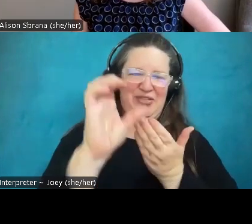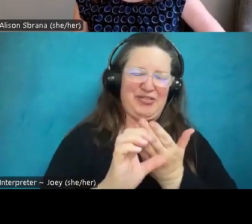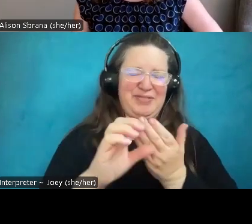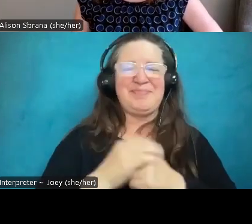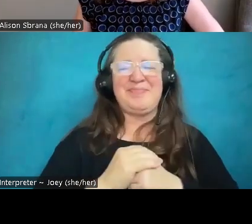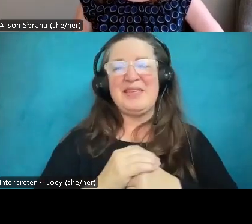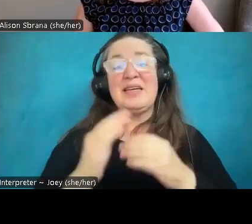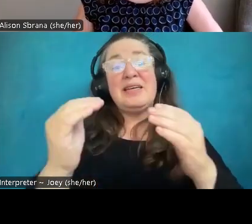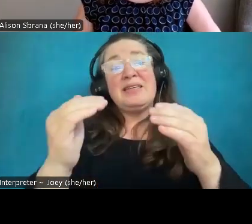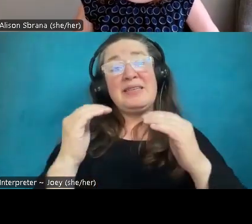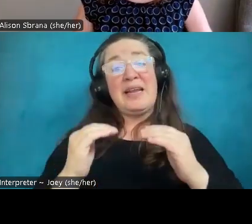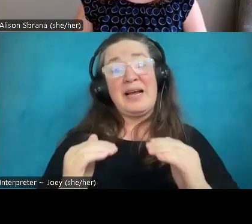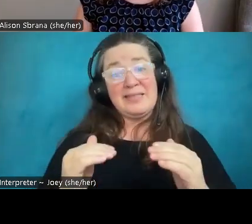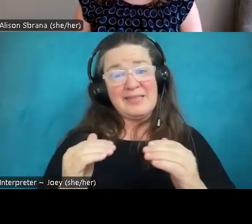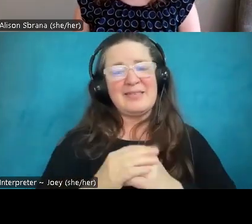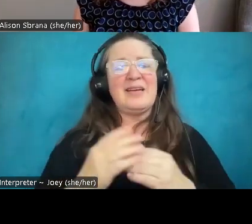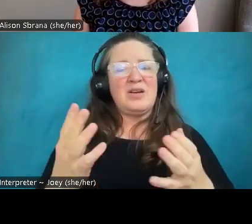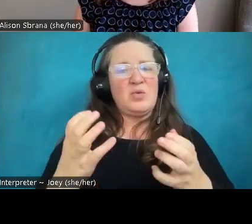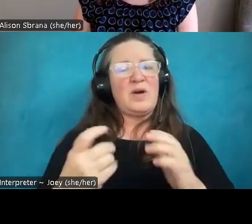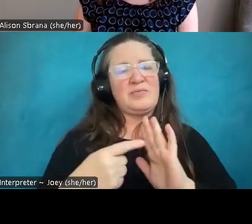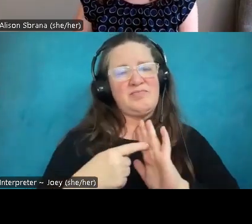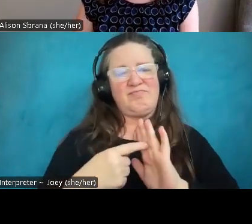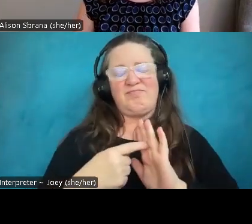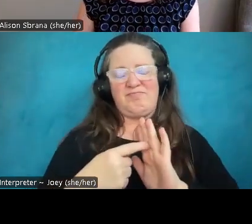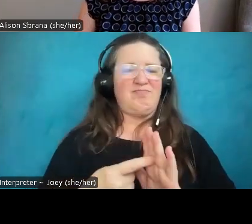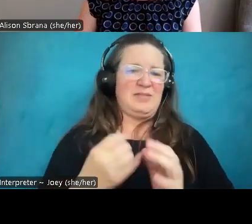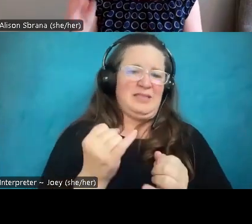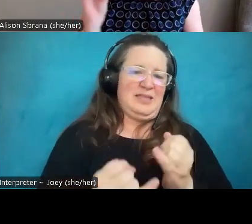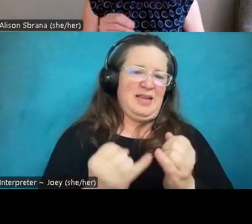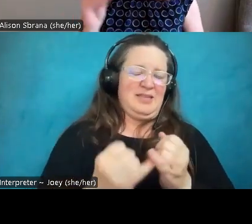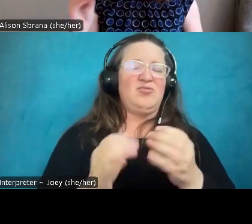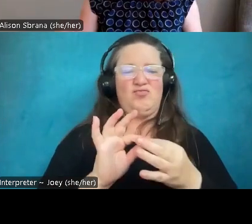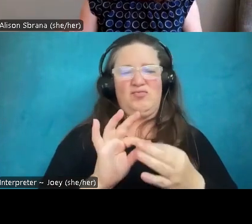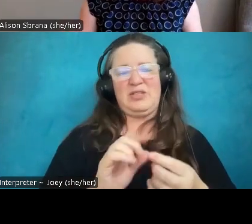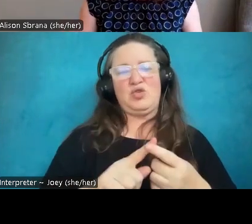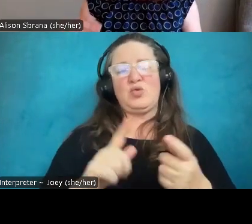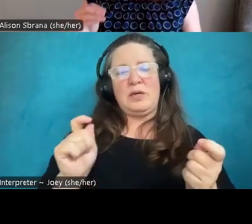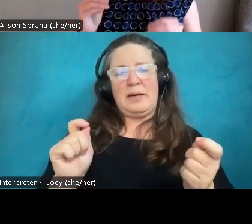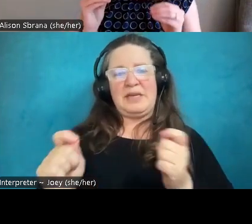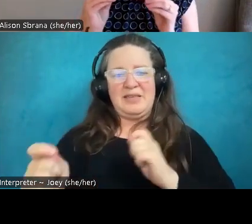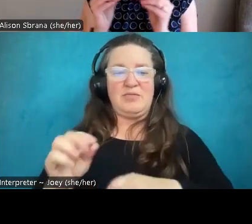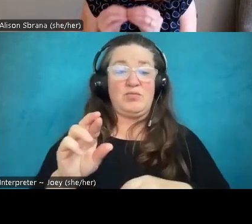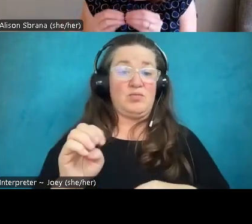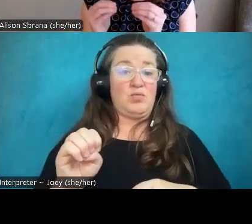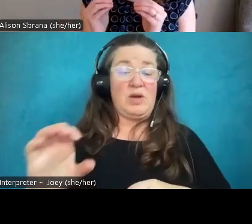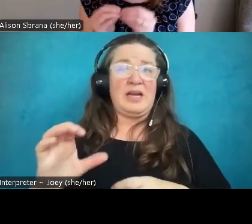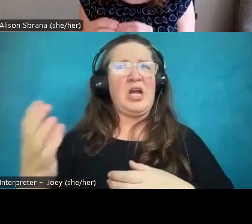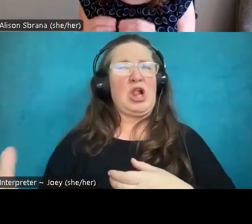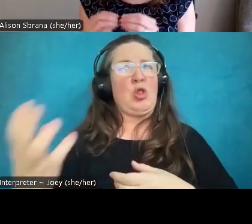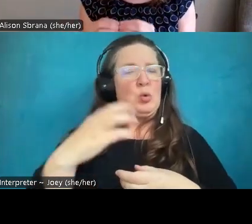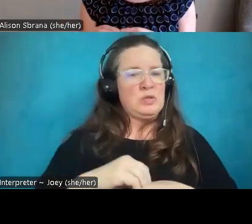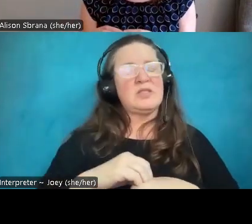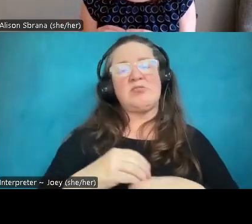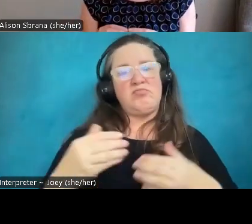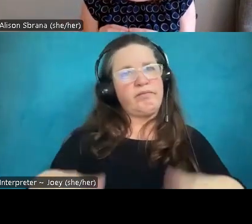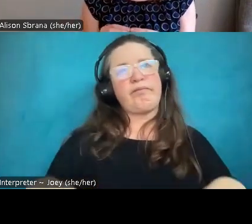So, one of the last things I want to say about adaptive recreation is that the inclusivity there is such a